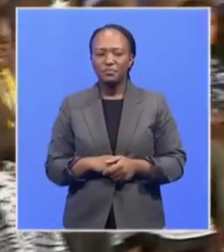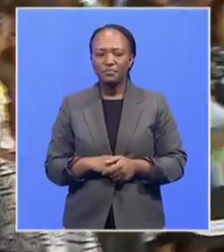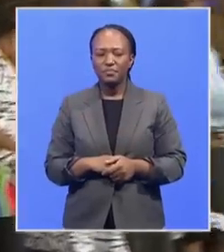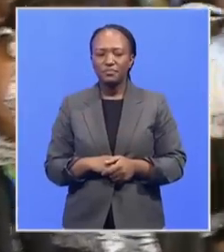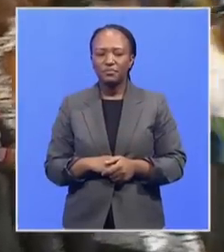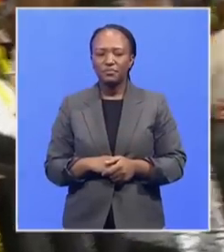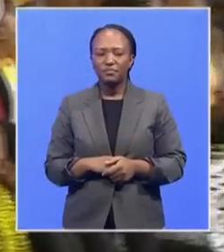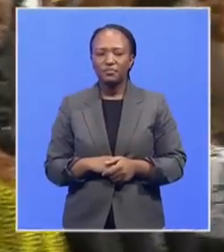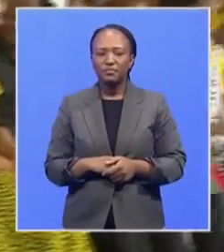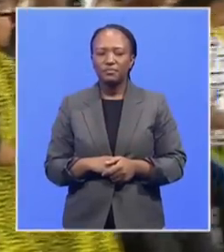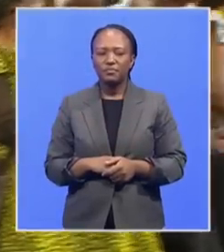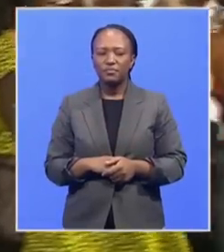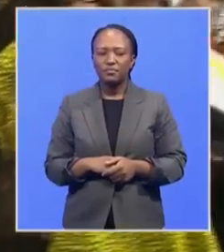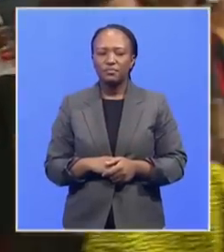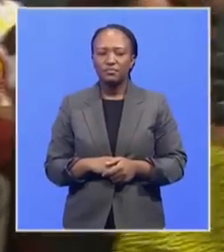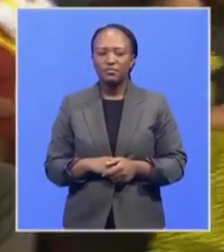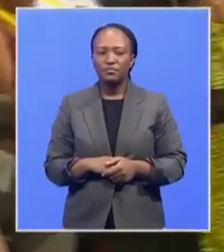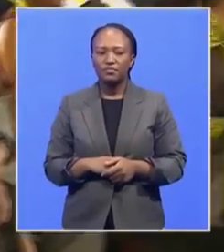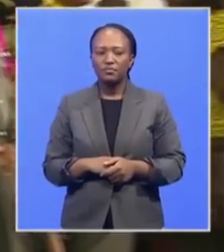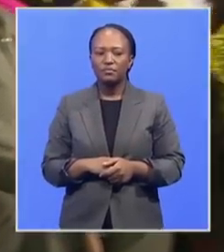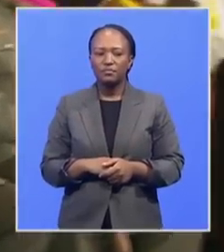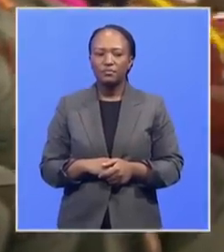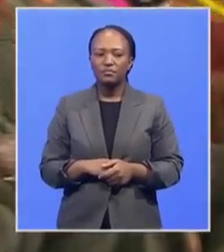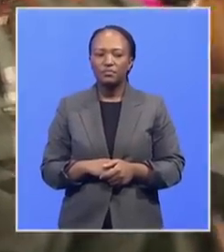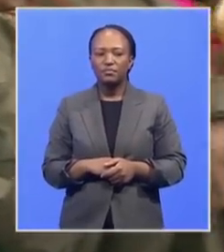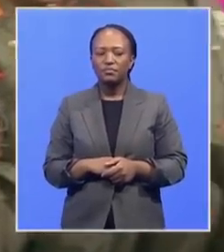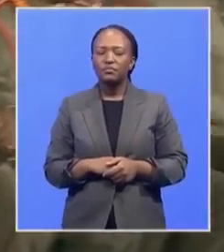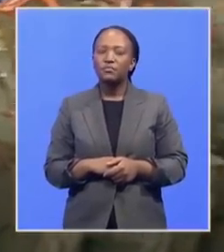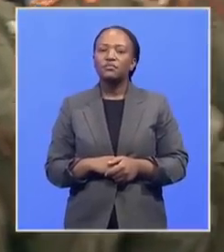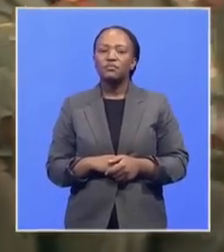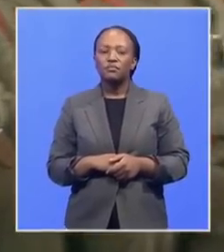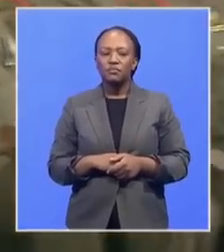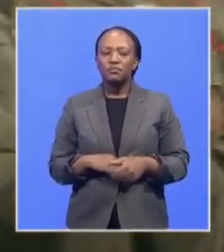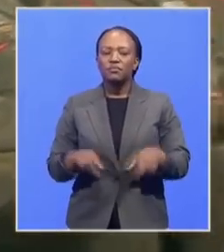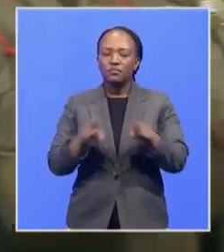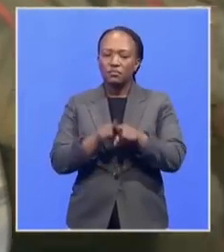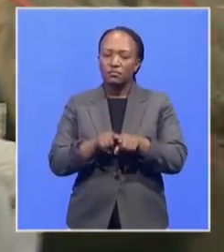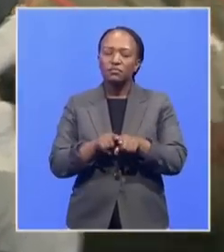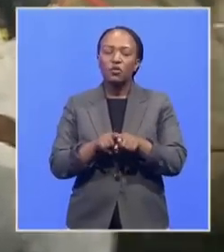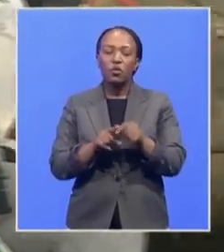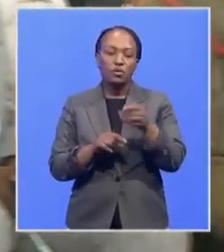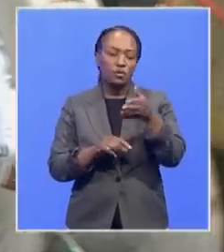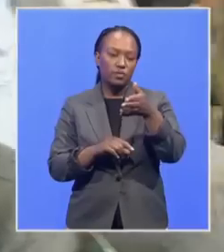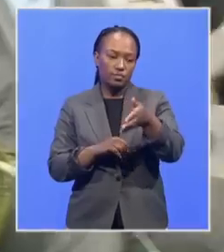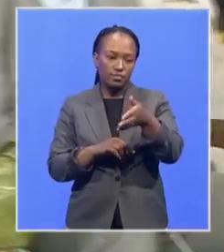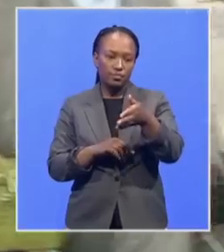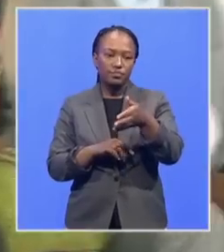Now, ha re le gona moo, ka ofela rona re le